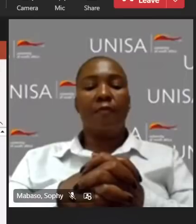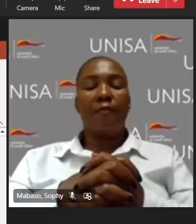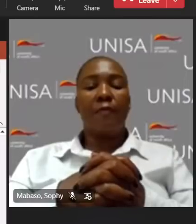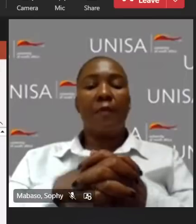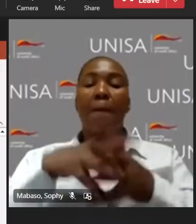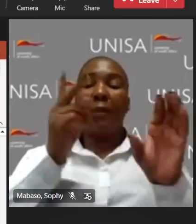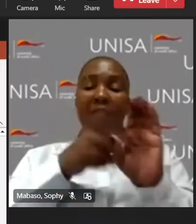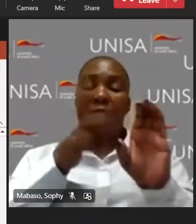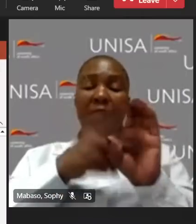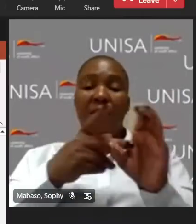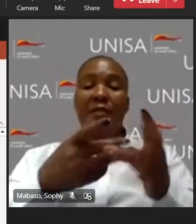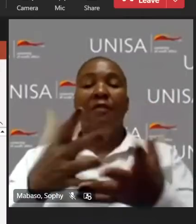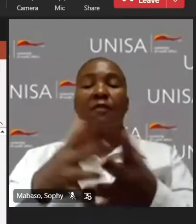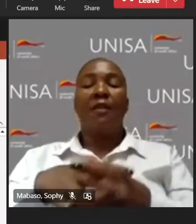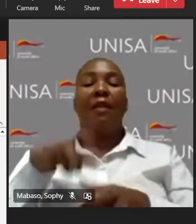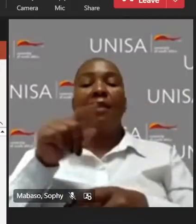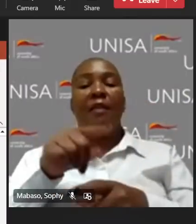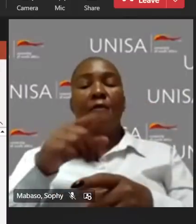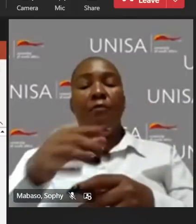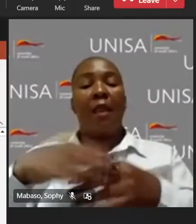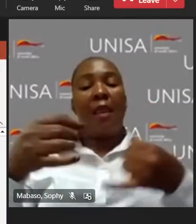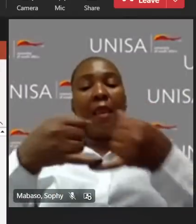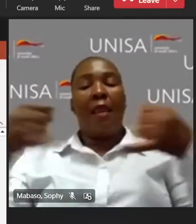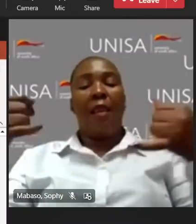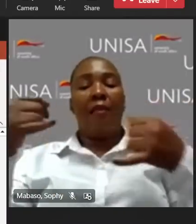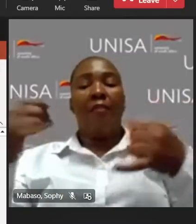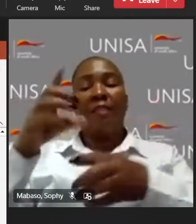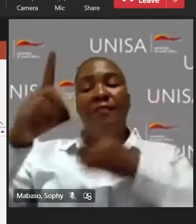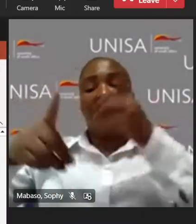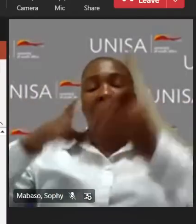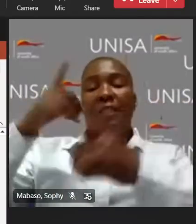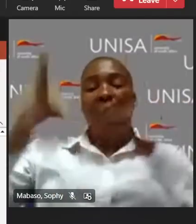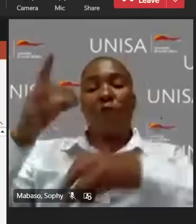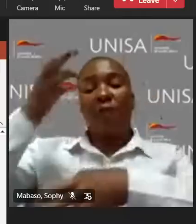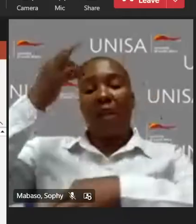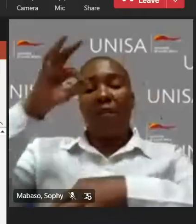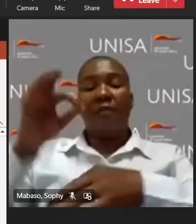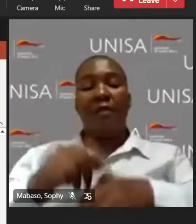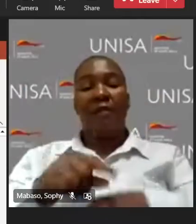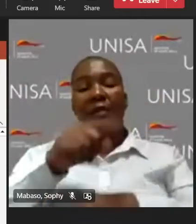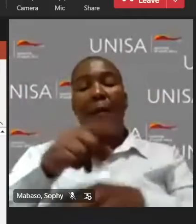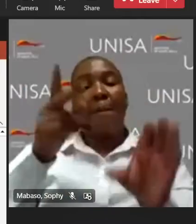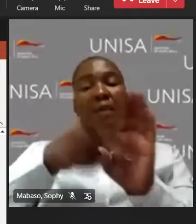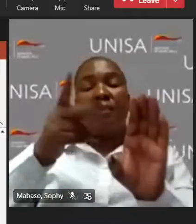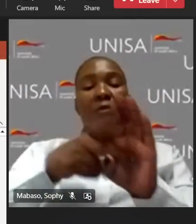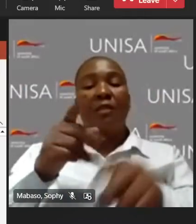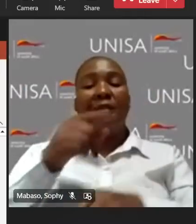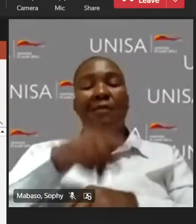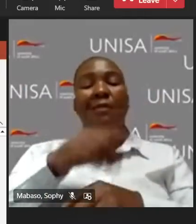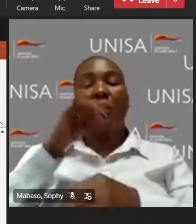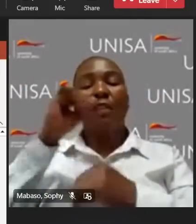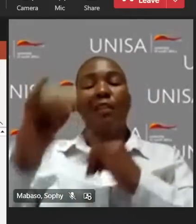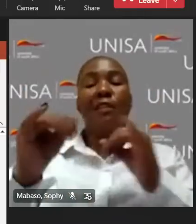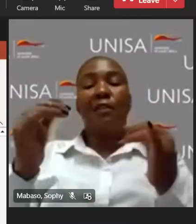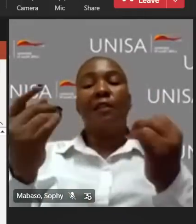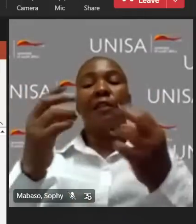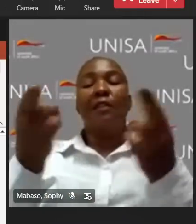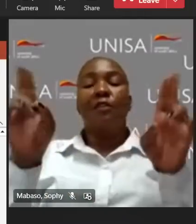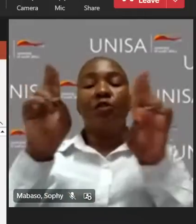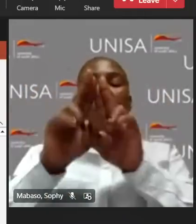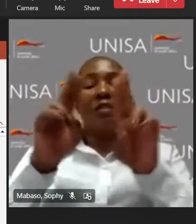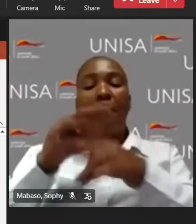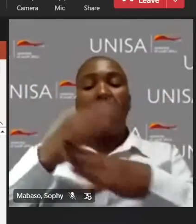Participation, which is going to be in line with the definition of governance. Participation in institutional decision-making